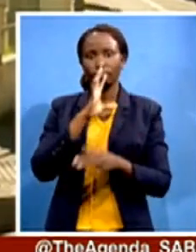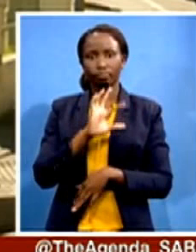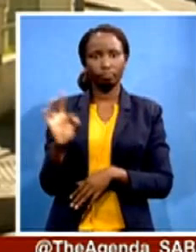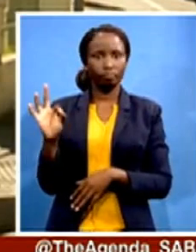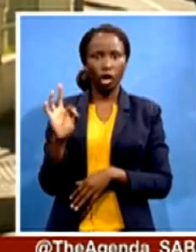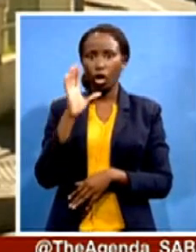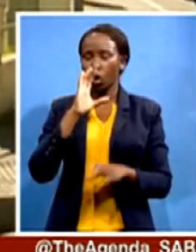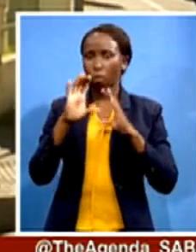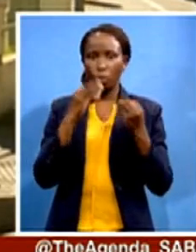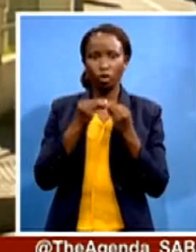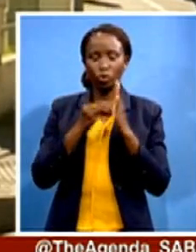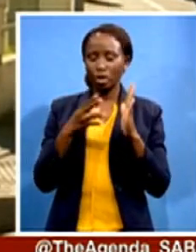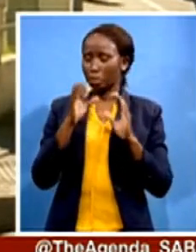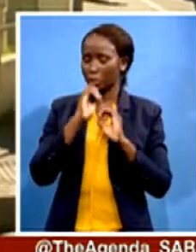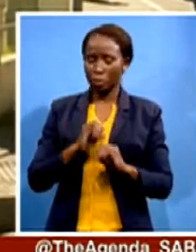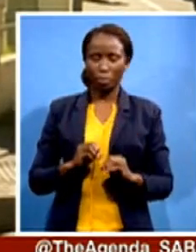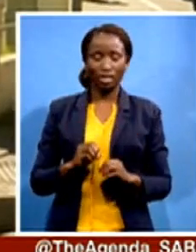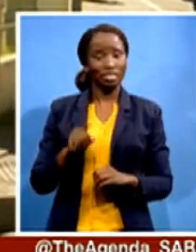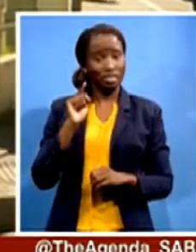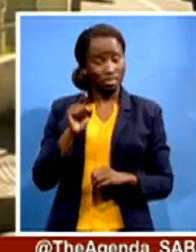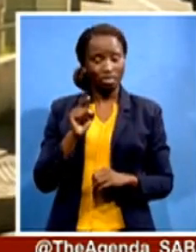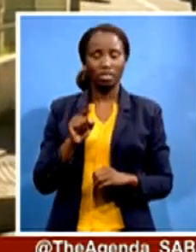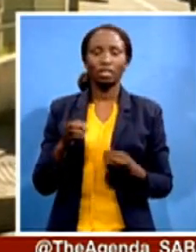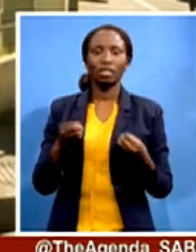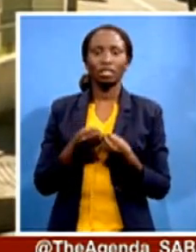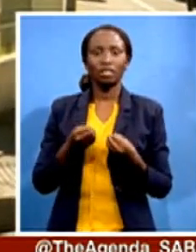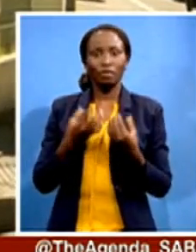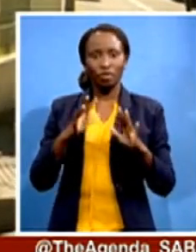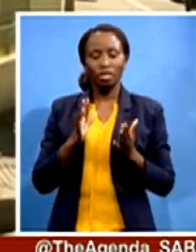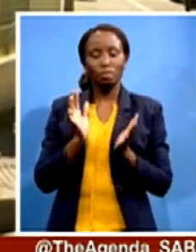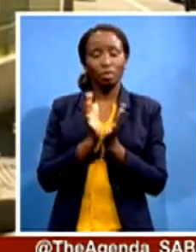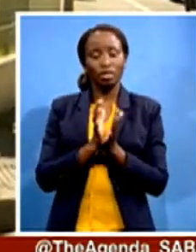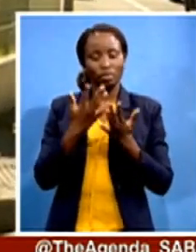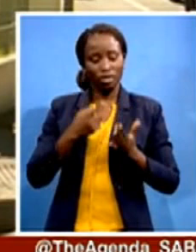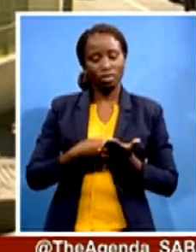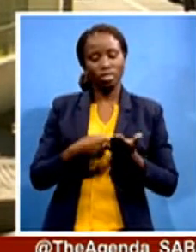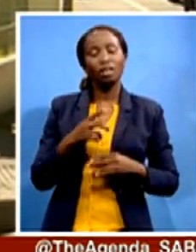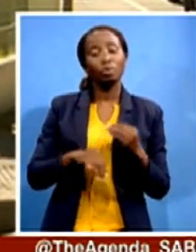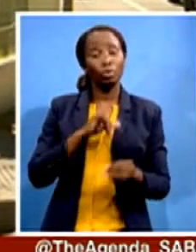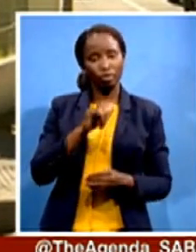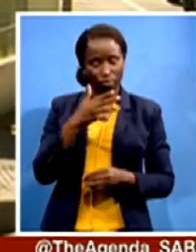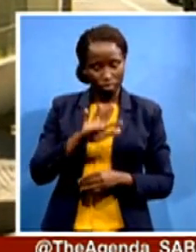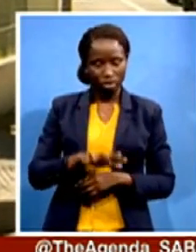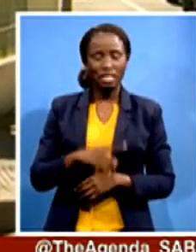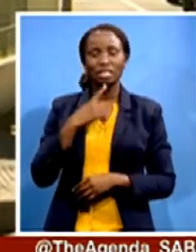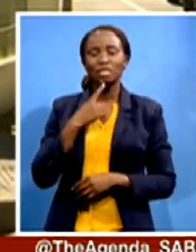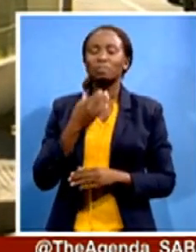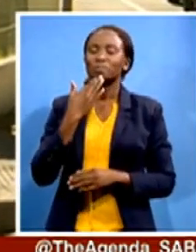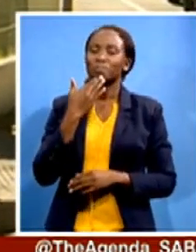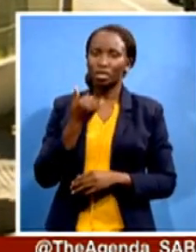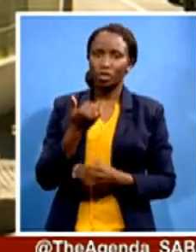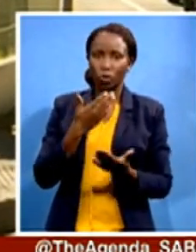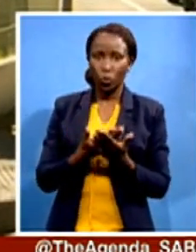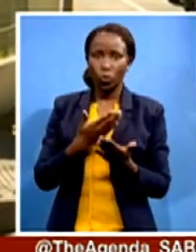things that we raised in the meeting earlier on today to say, can they please at least extend the communication on where we are, what is